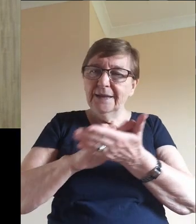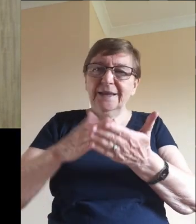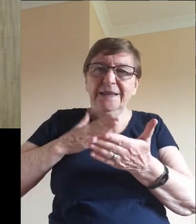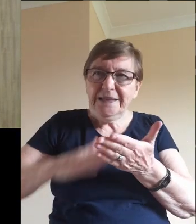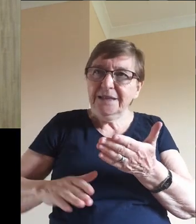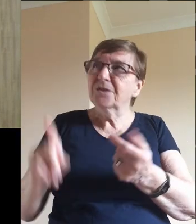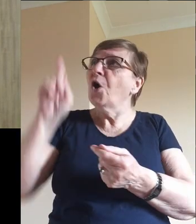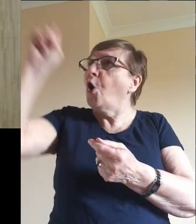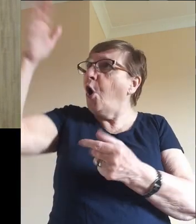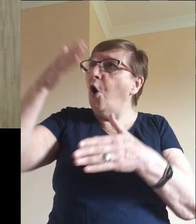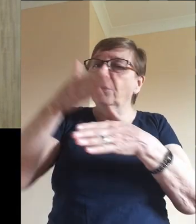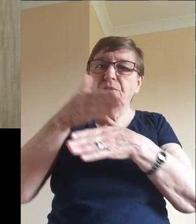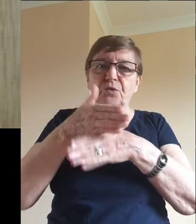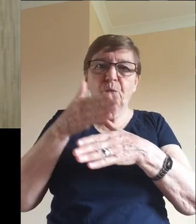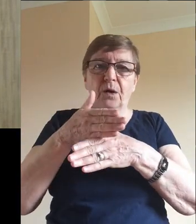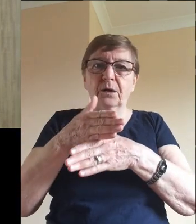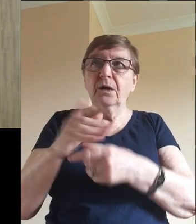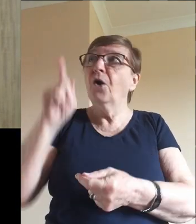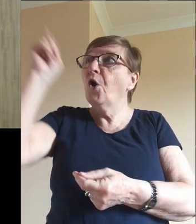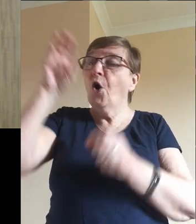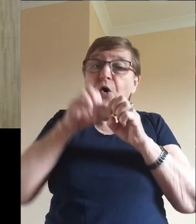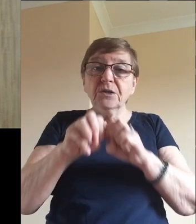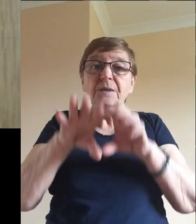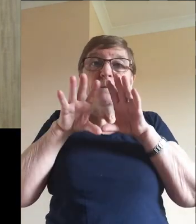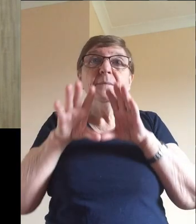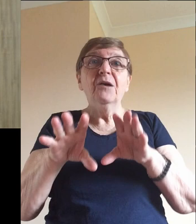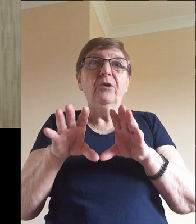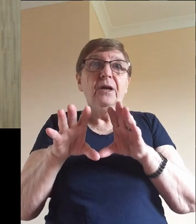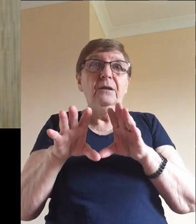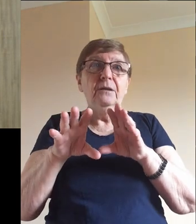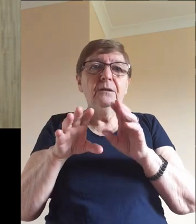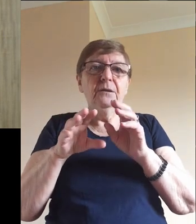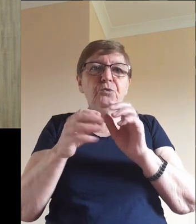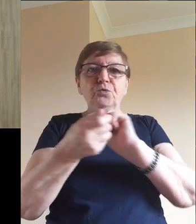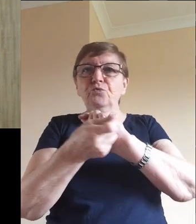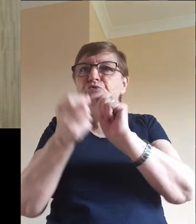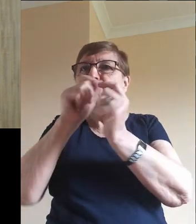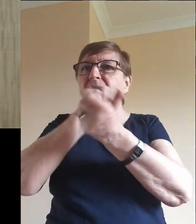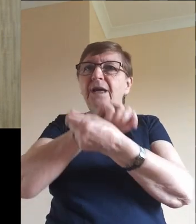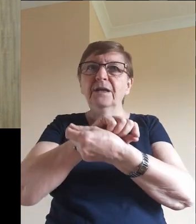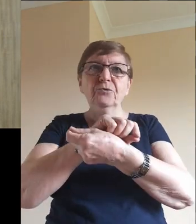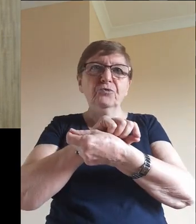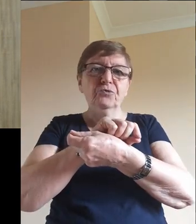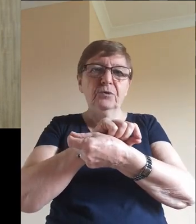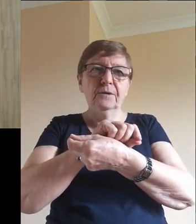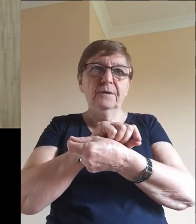God. It takes God to be in action to make the barren fruitful.